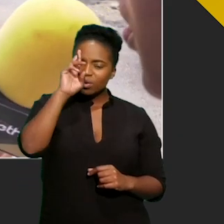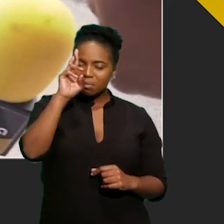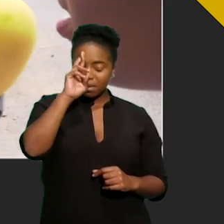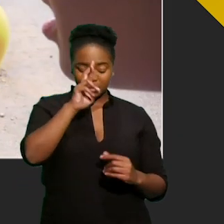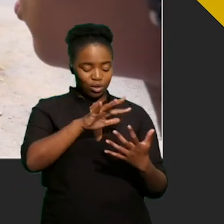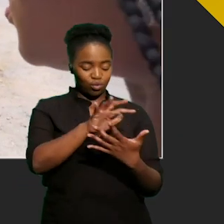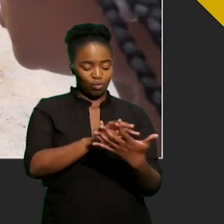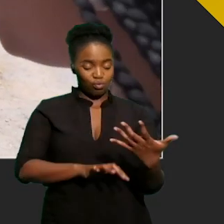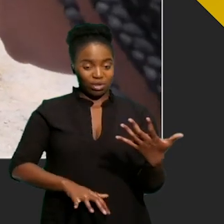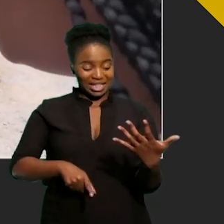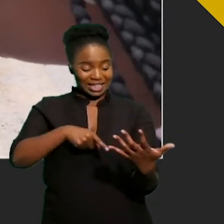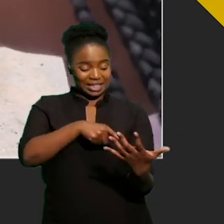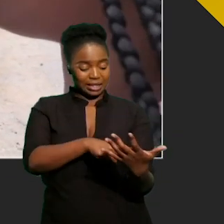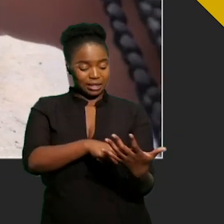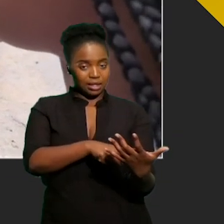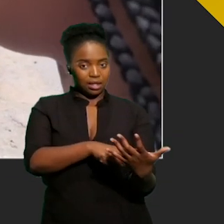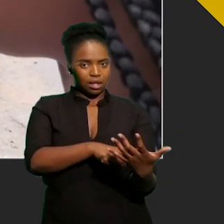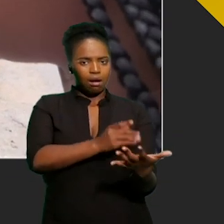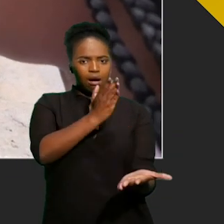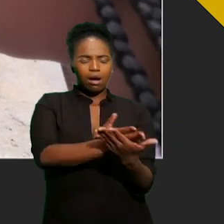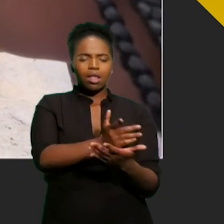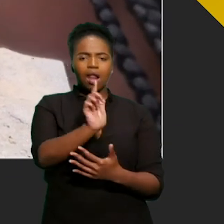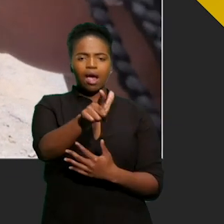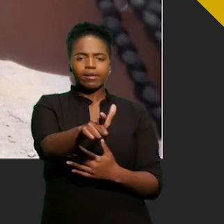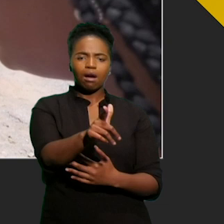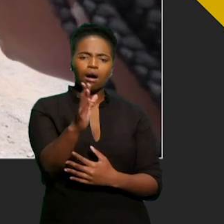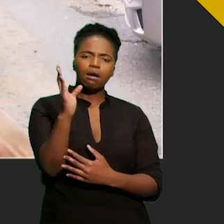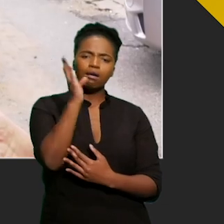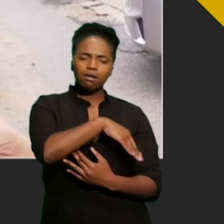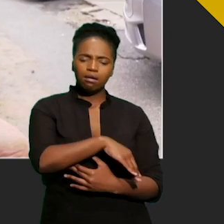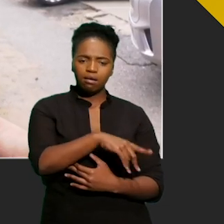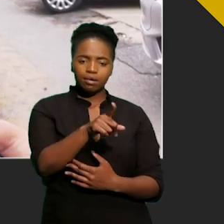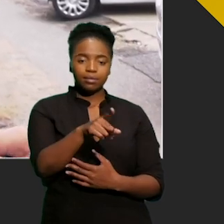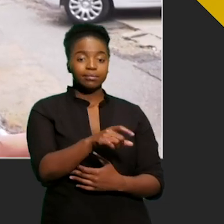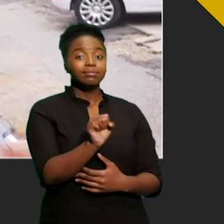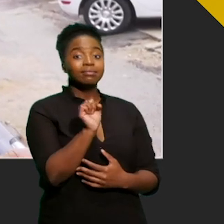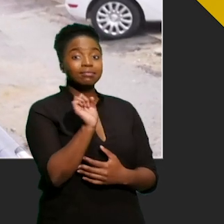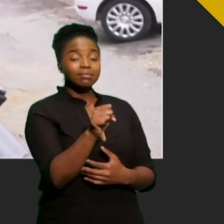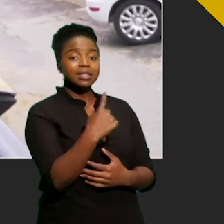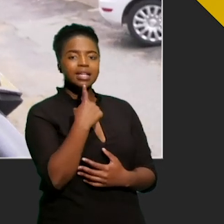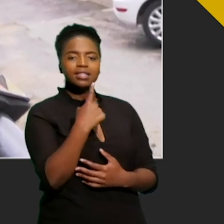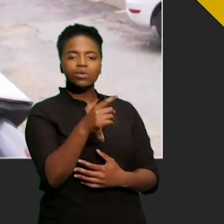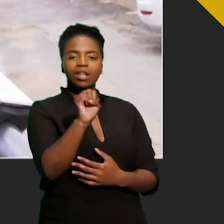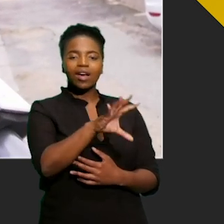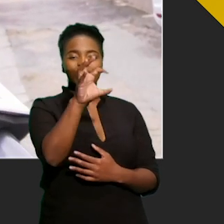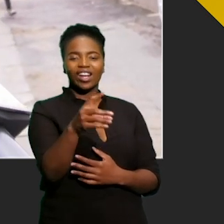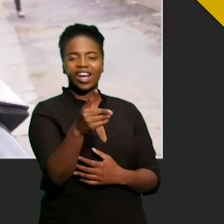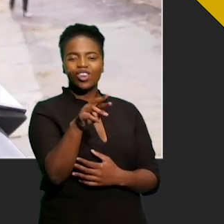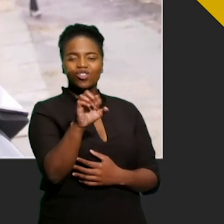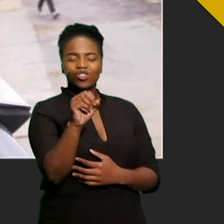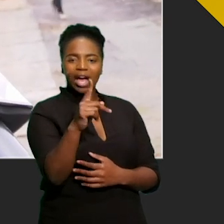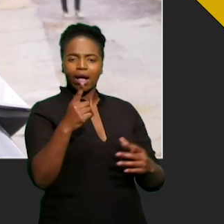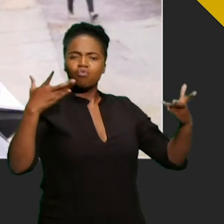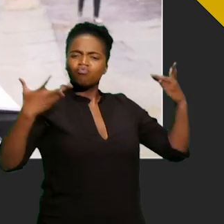read a story that was said to be true only to find that later it's actually a lie? I was told that Drake was coming to SA. I don't know if you're familiar with